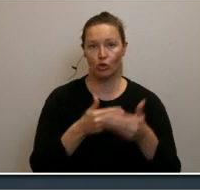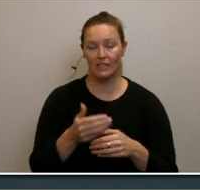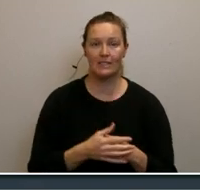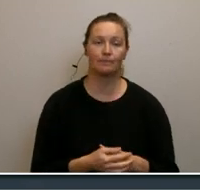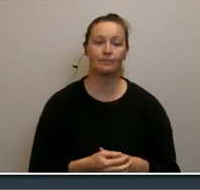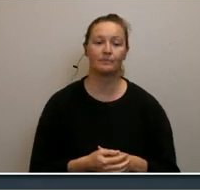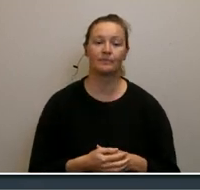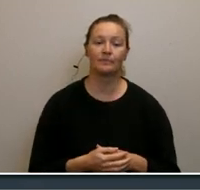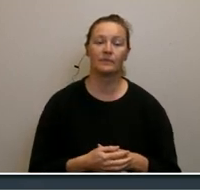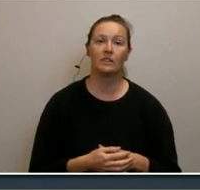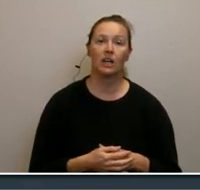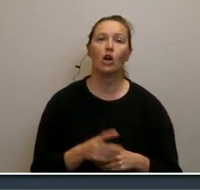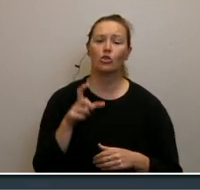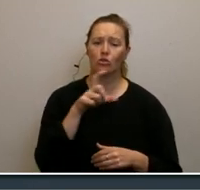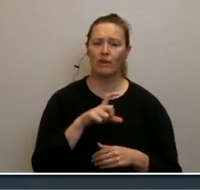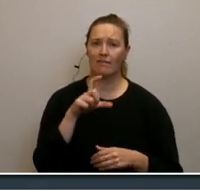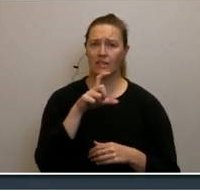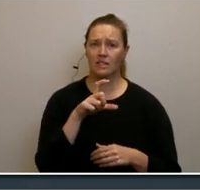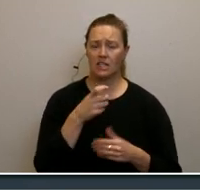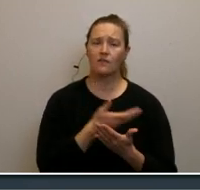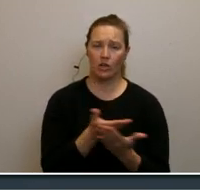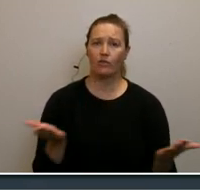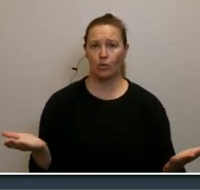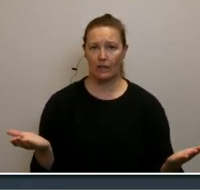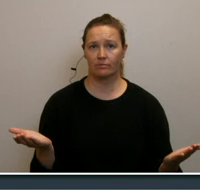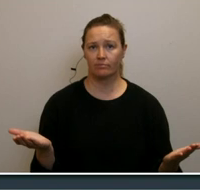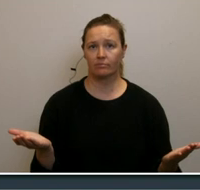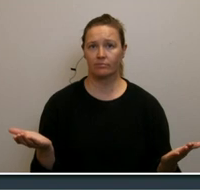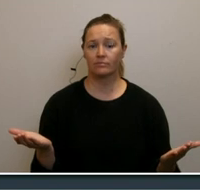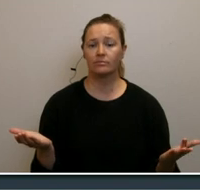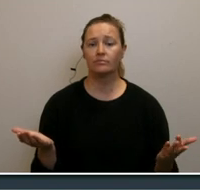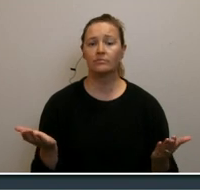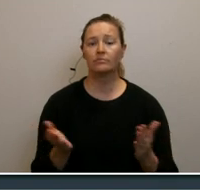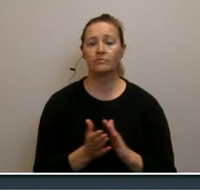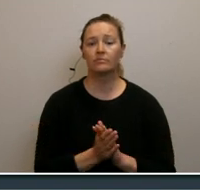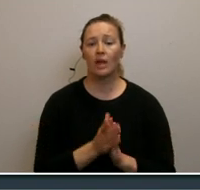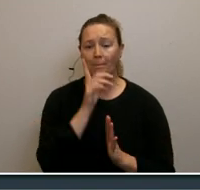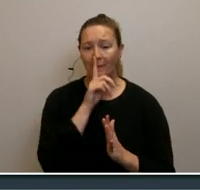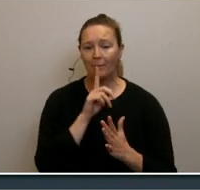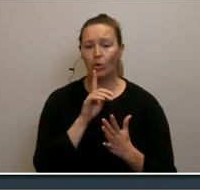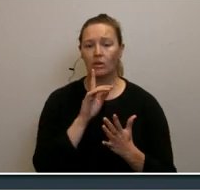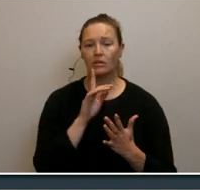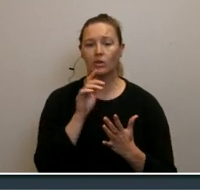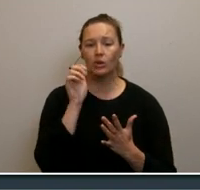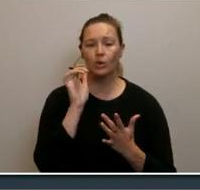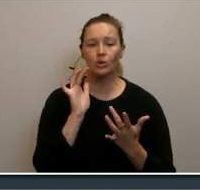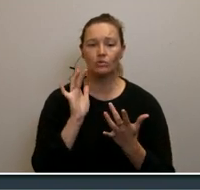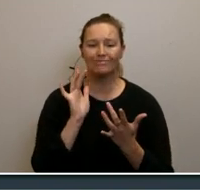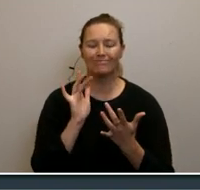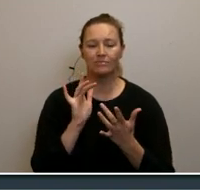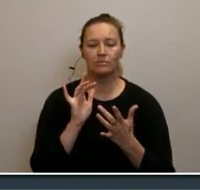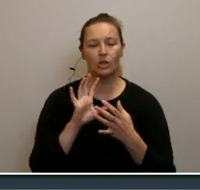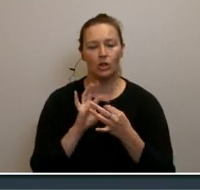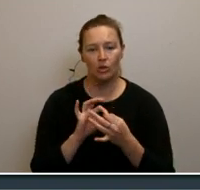So Cranford is genuinely for all of us. On any given day, Cranford touches the lives of over 200 Hawke's Bay husbands and